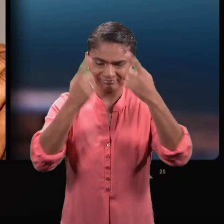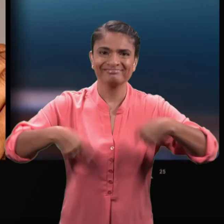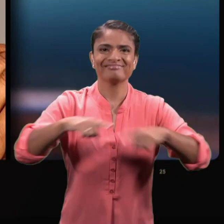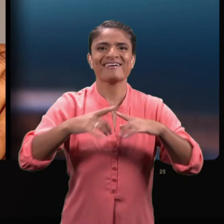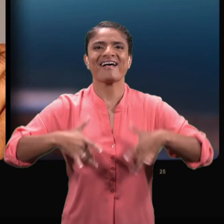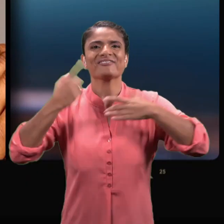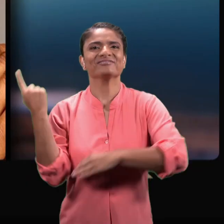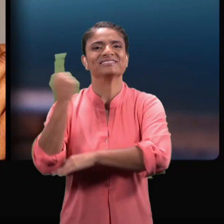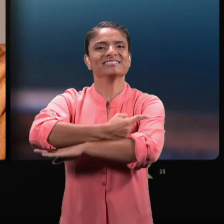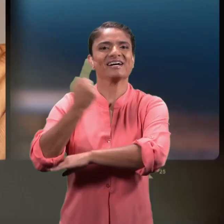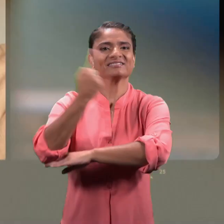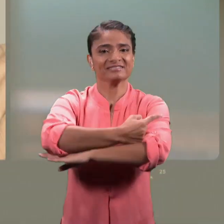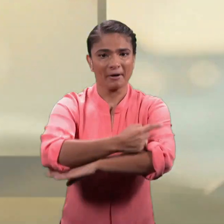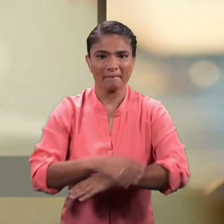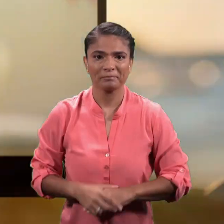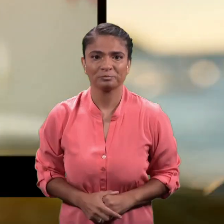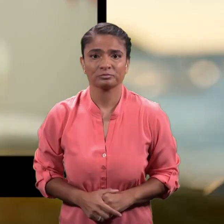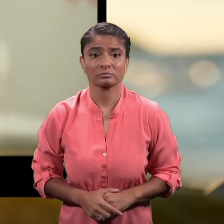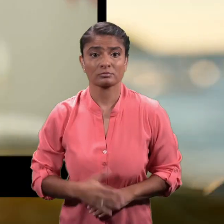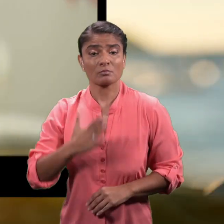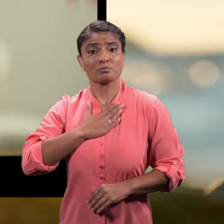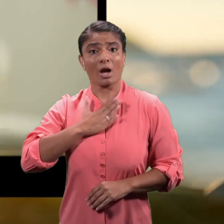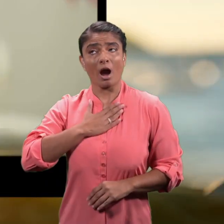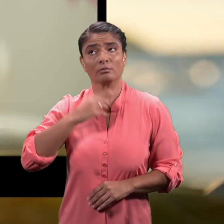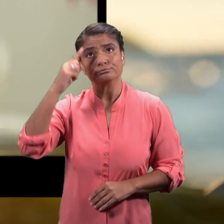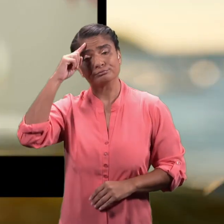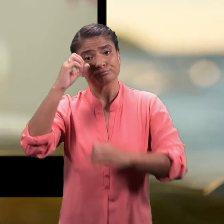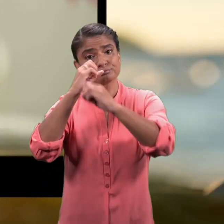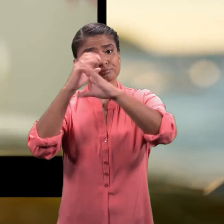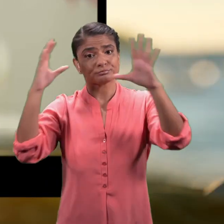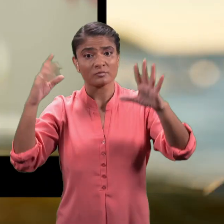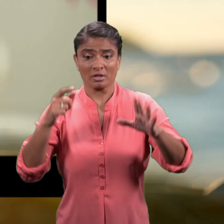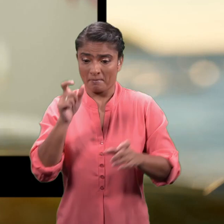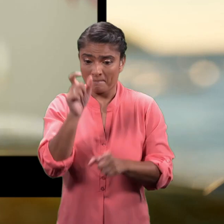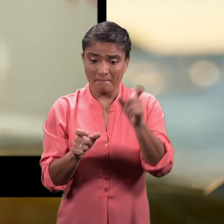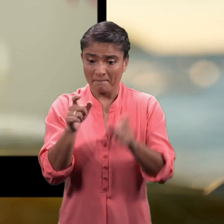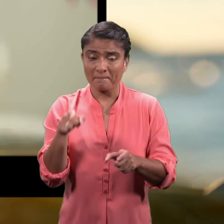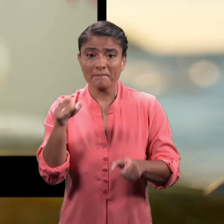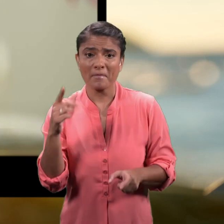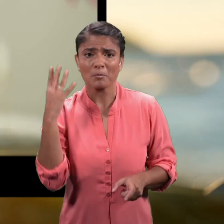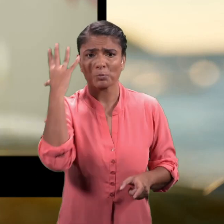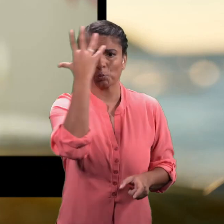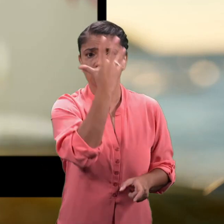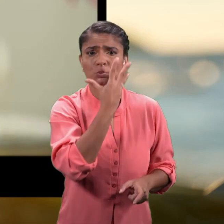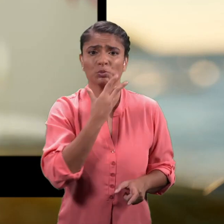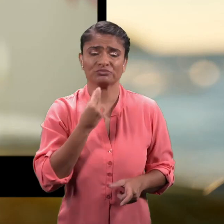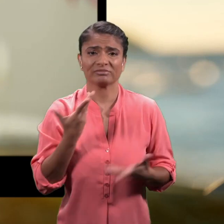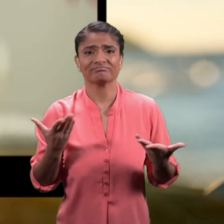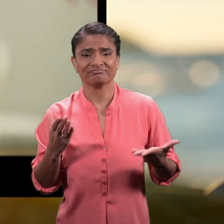recite to themselves daily. Now, in my opinion, what I think makes a person